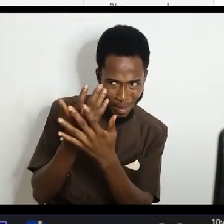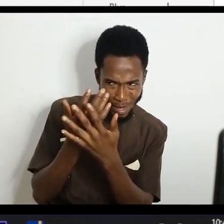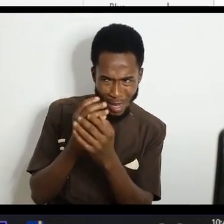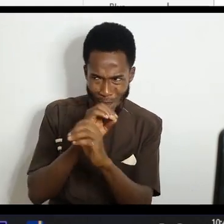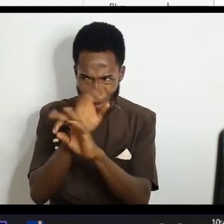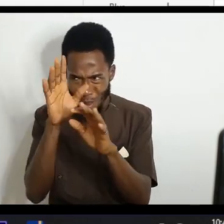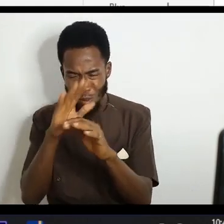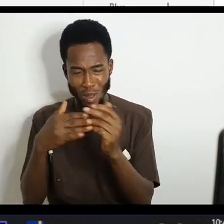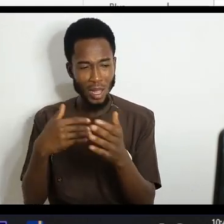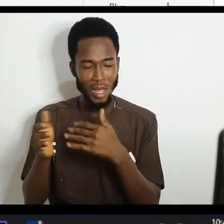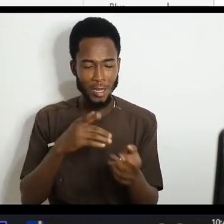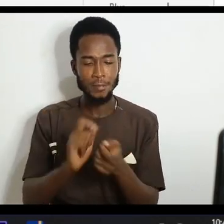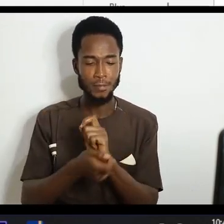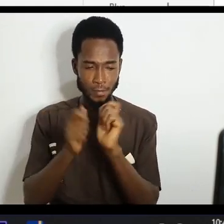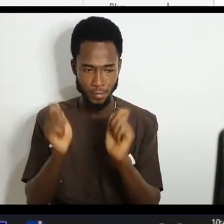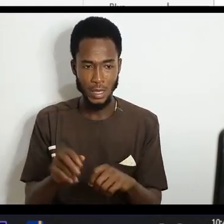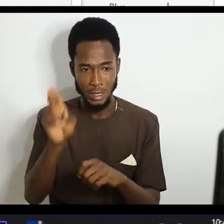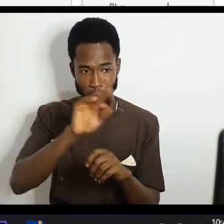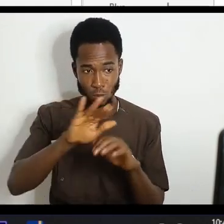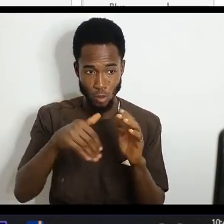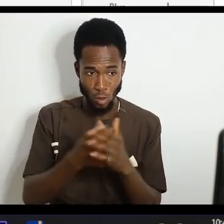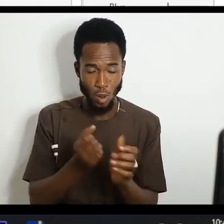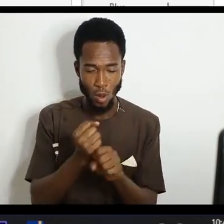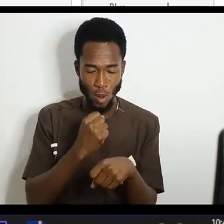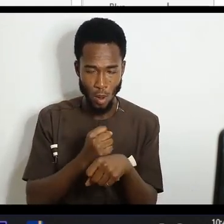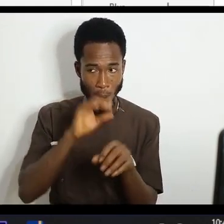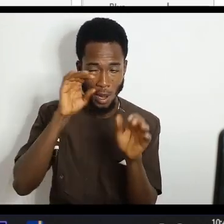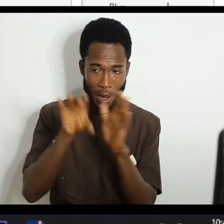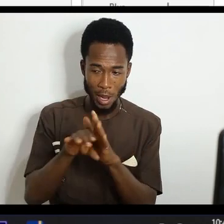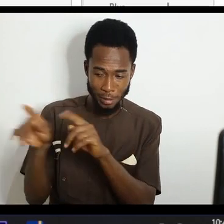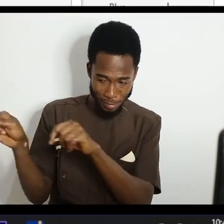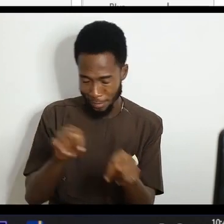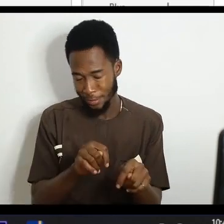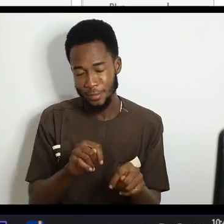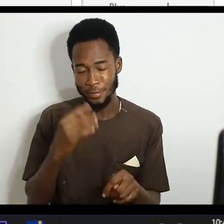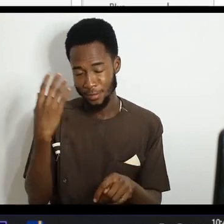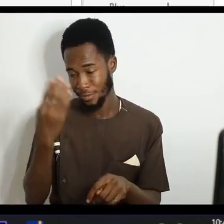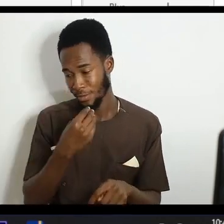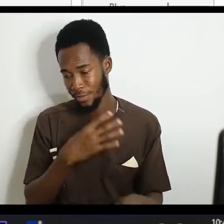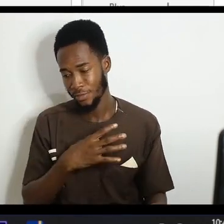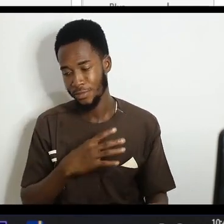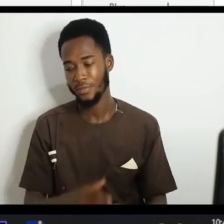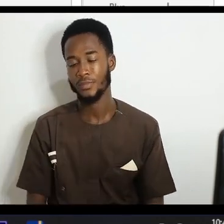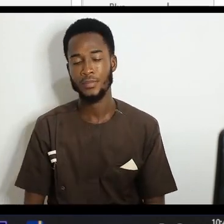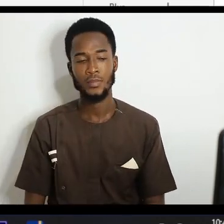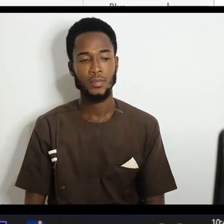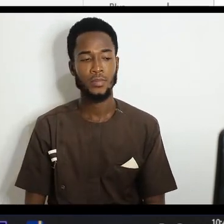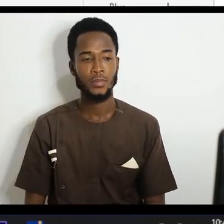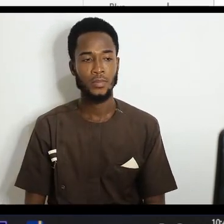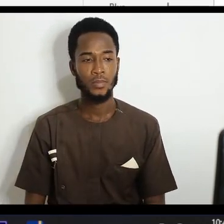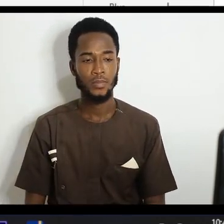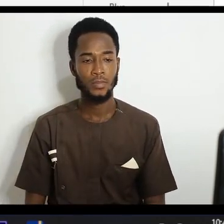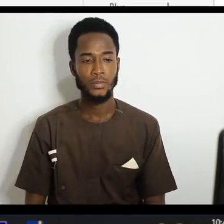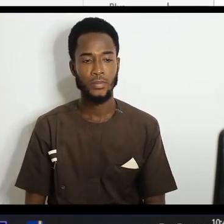See? So you can use all these to make the picture that you have imported from your computer to Word,